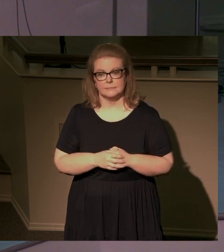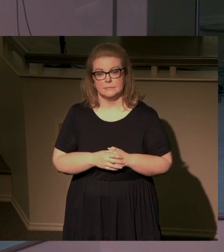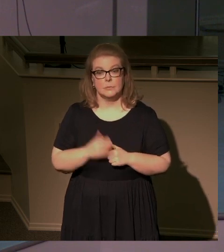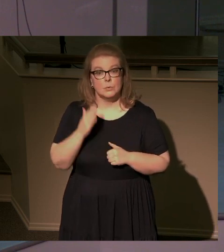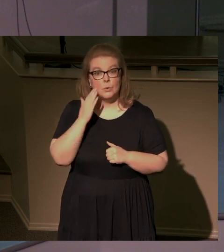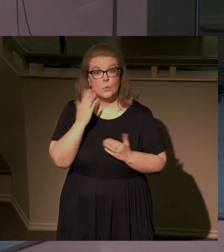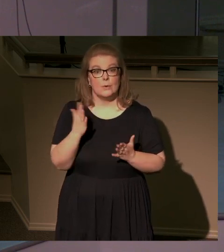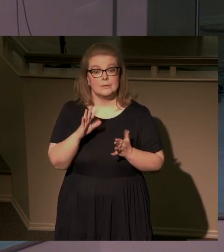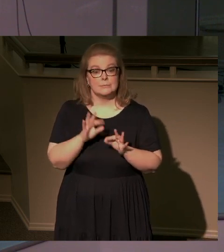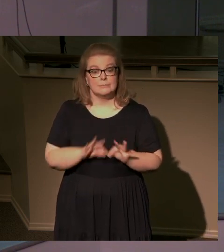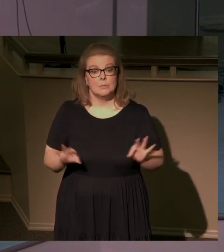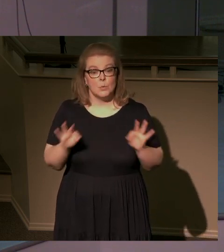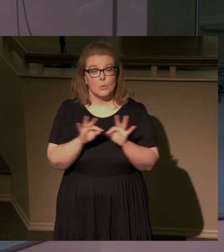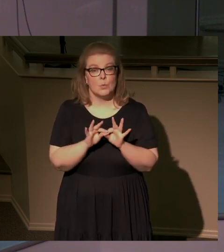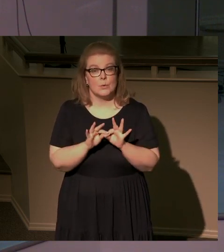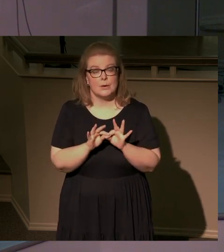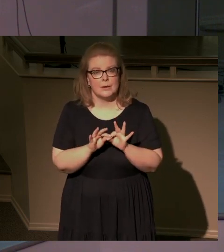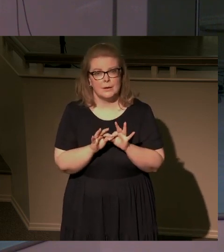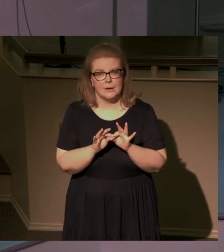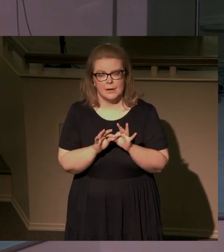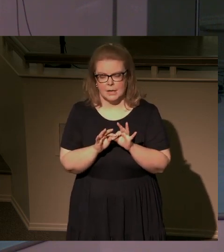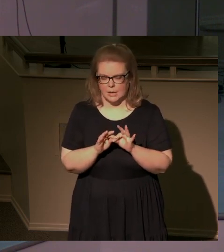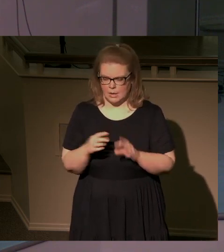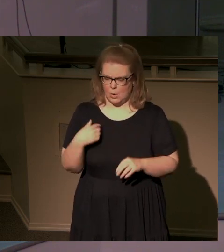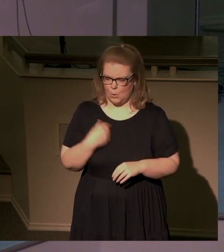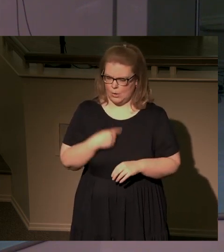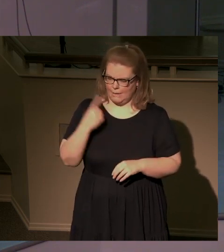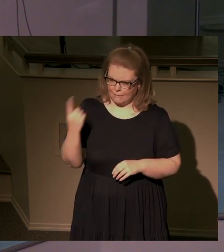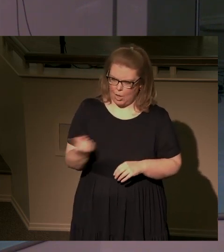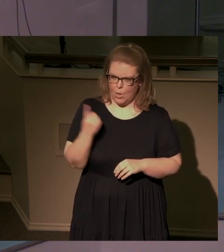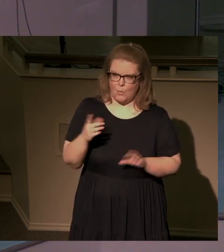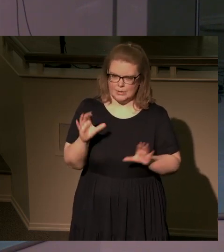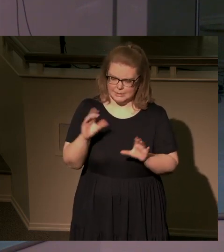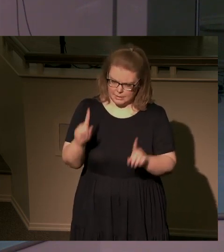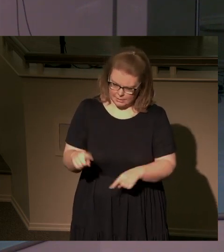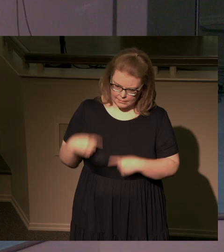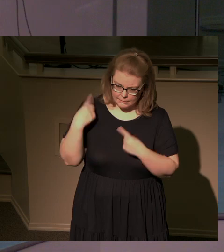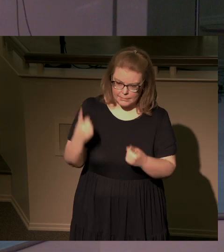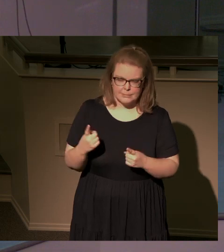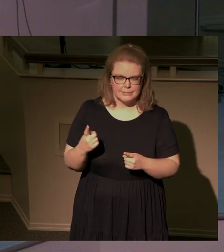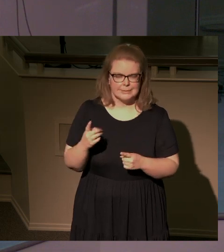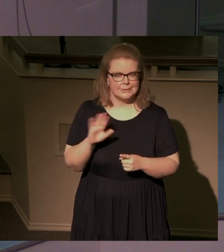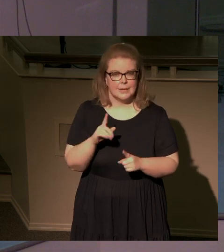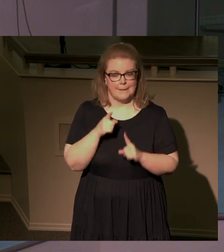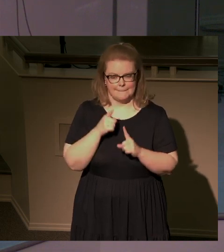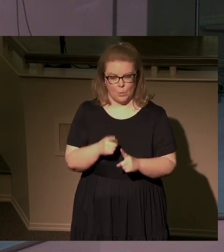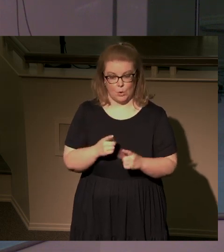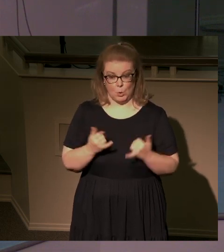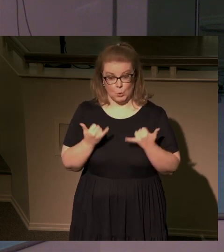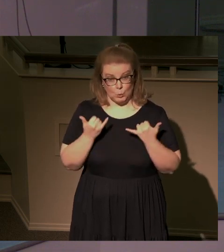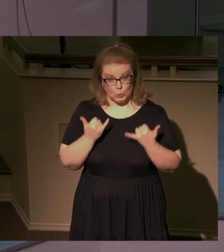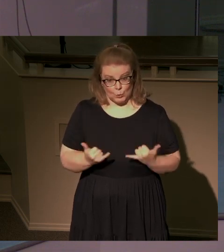important? Not that you always have done it, but that today you do it.